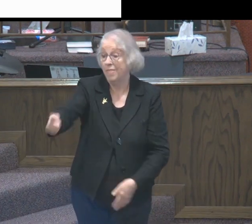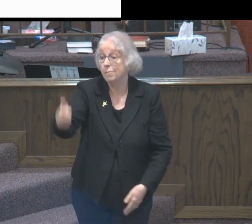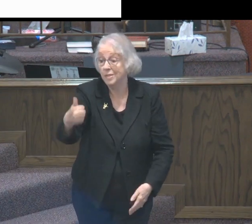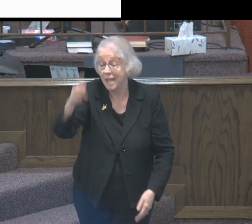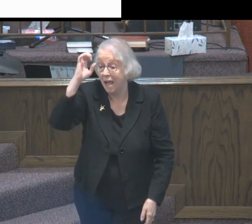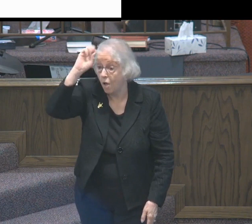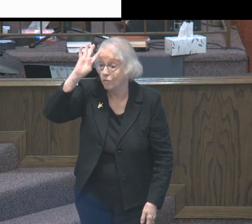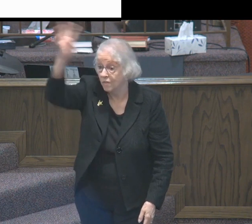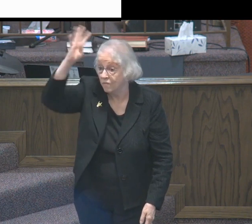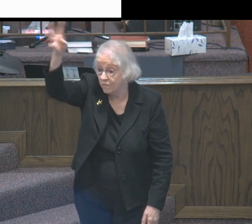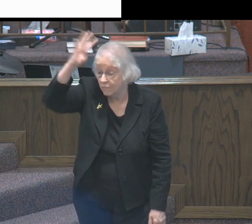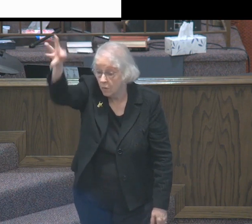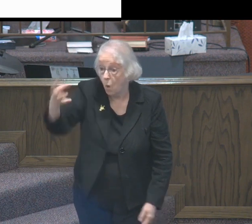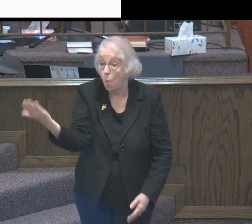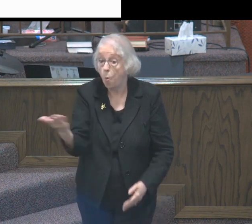to do.